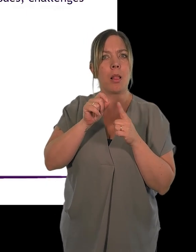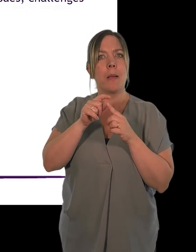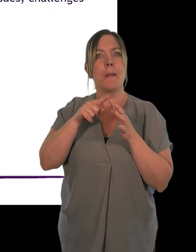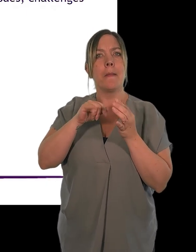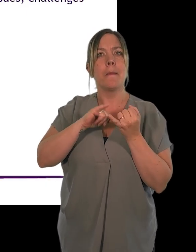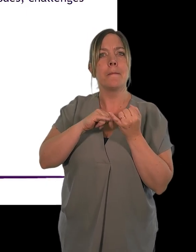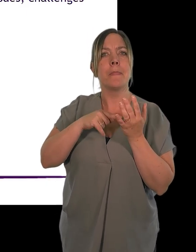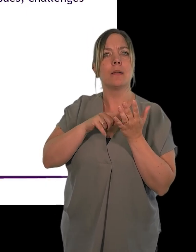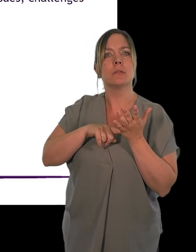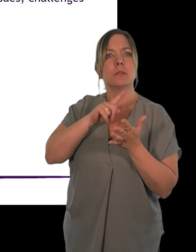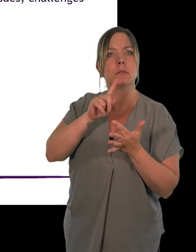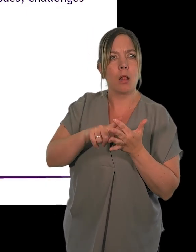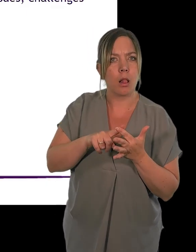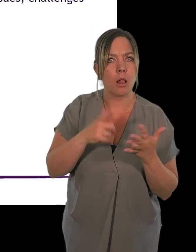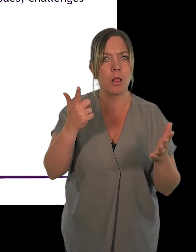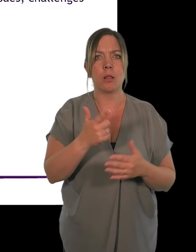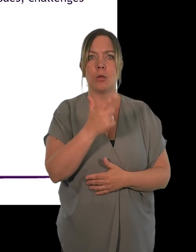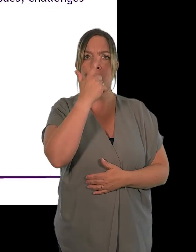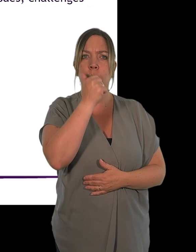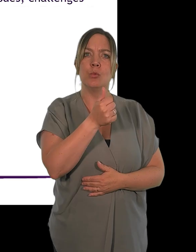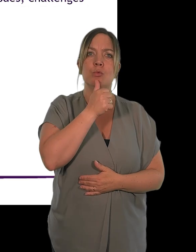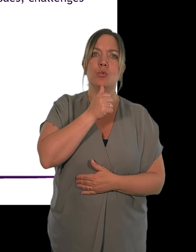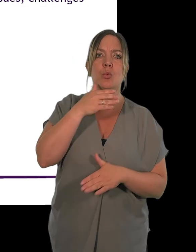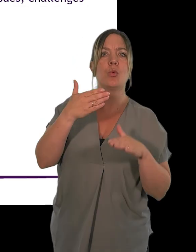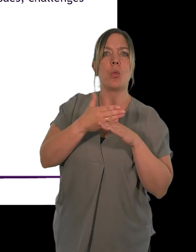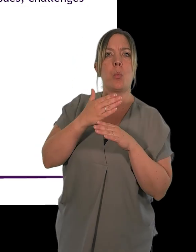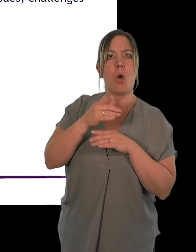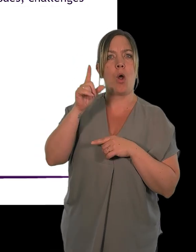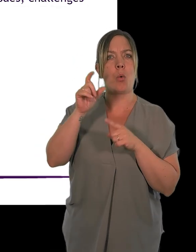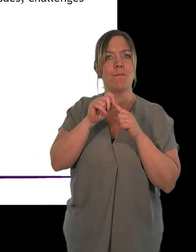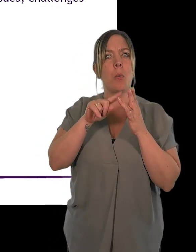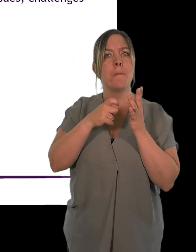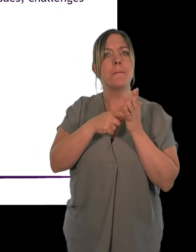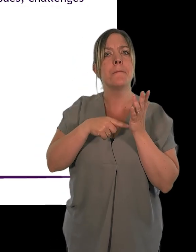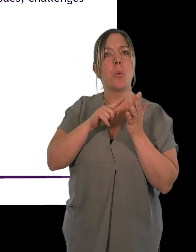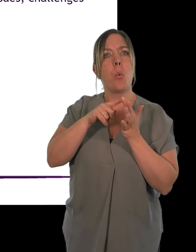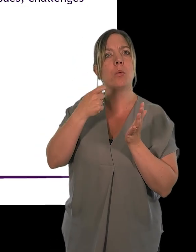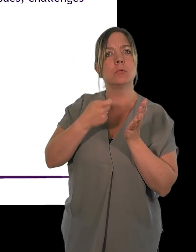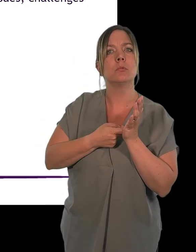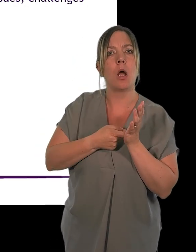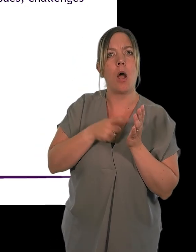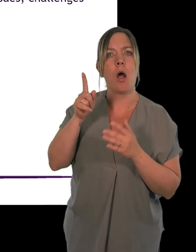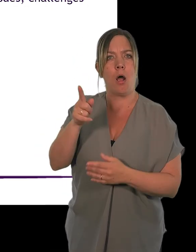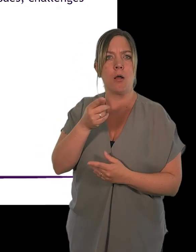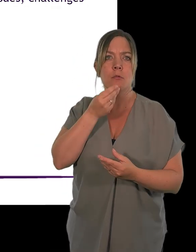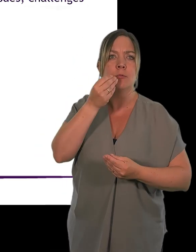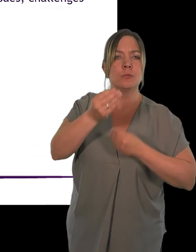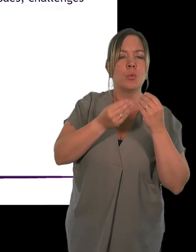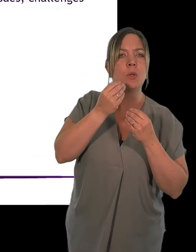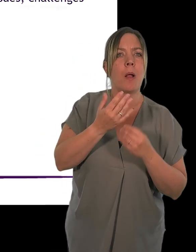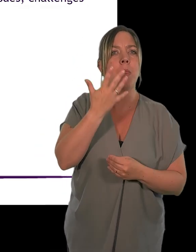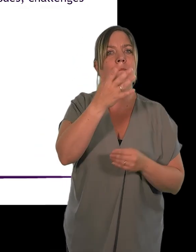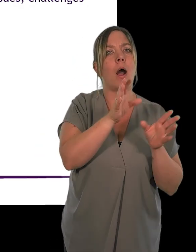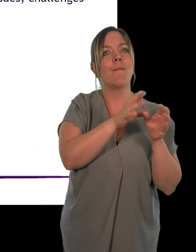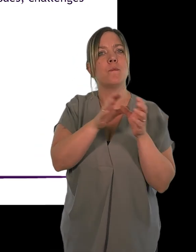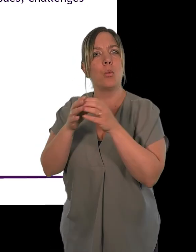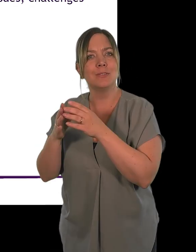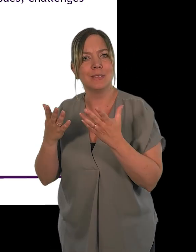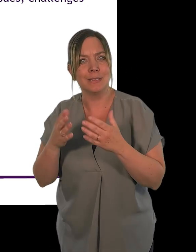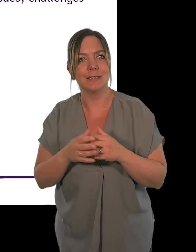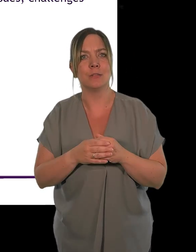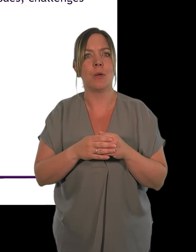Pestle. We could draw on the work of Porter, who does the 5 forces, force field